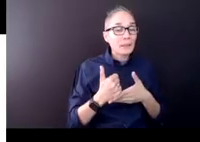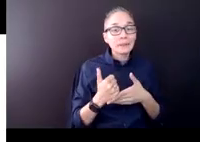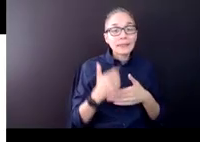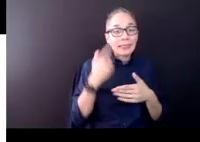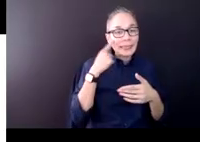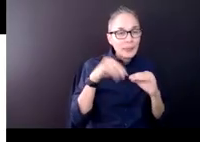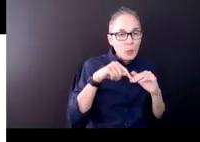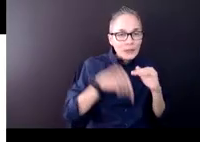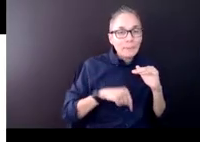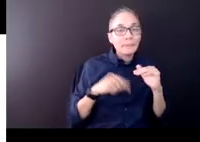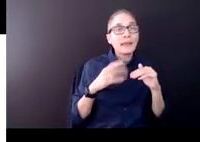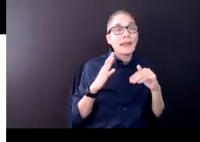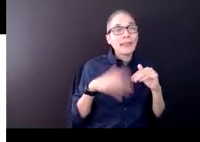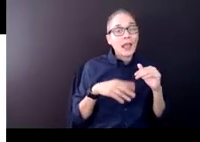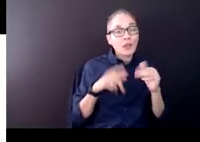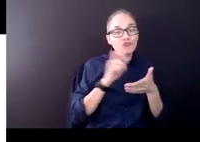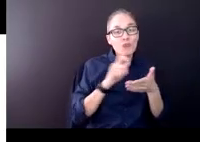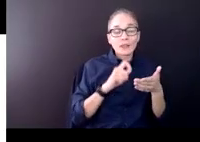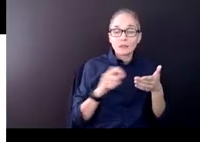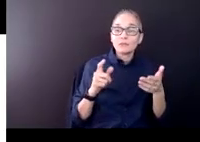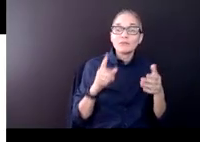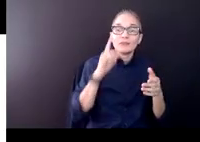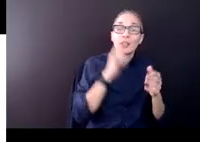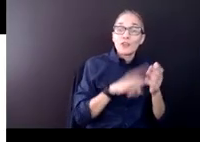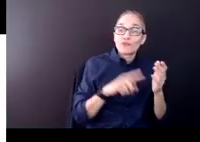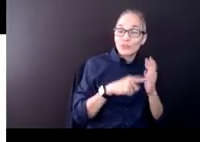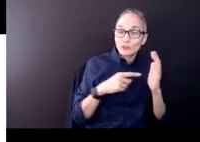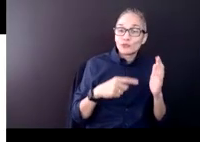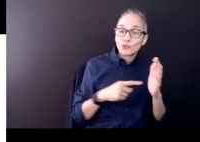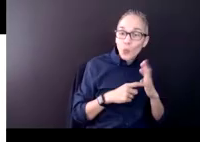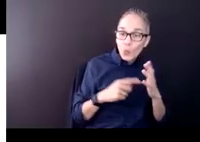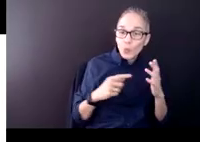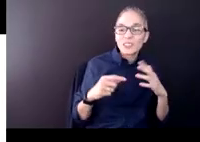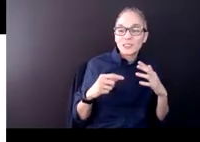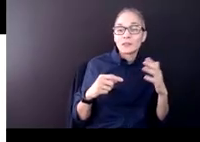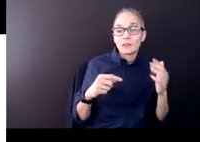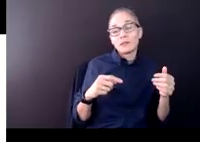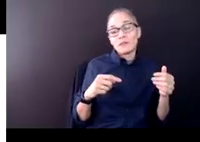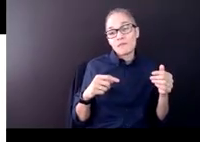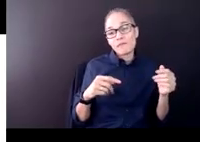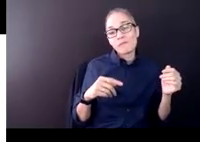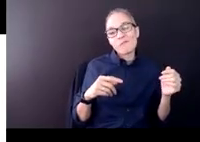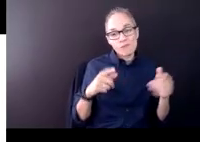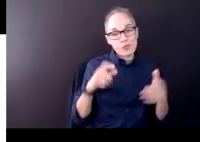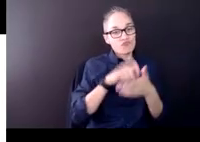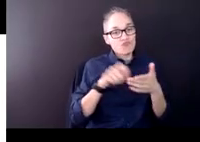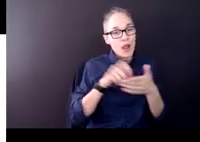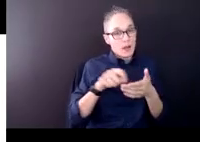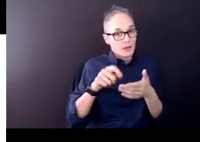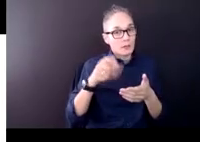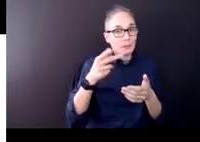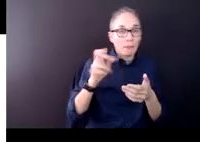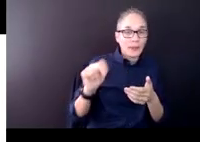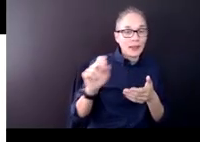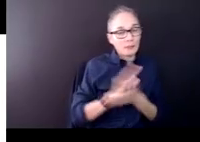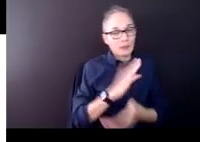think more deeply and critically. And there's a lot of research that shows that Um, Writing longhand, that's